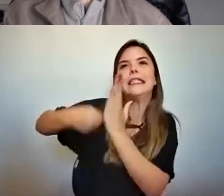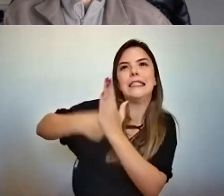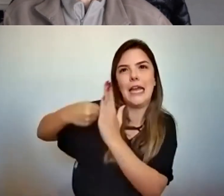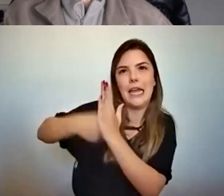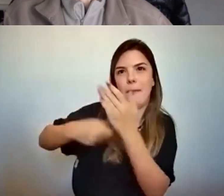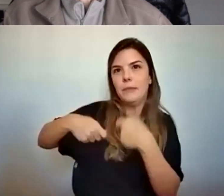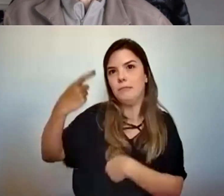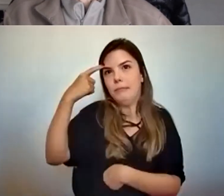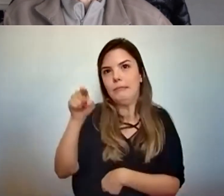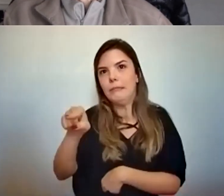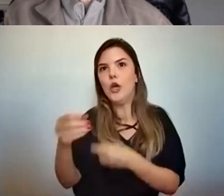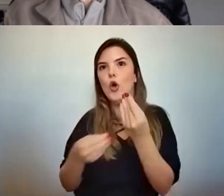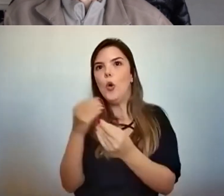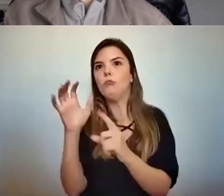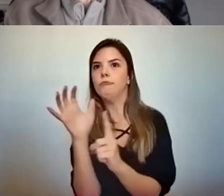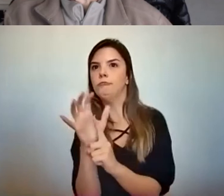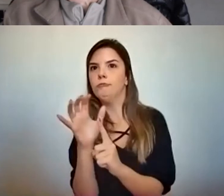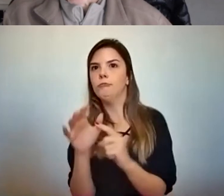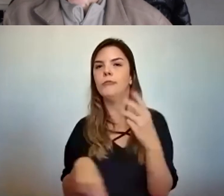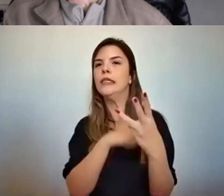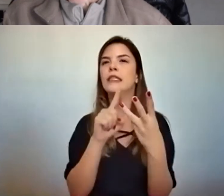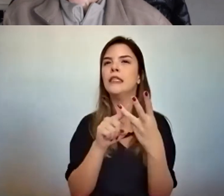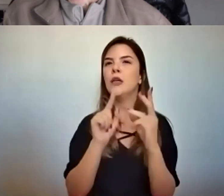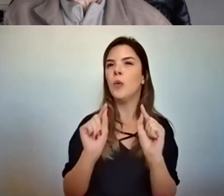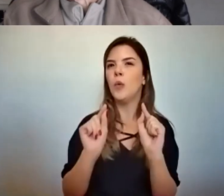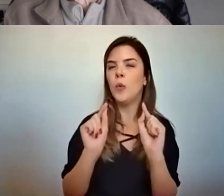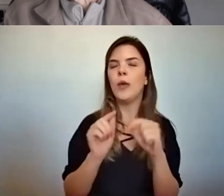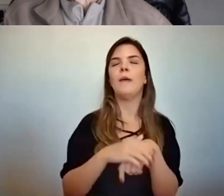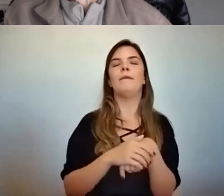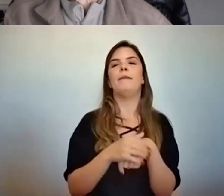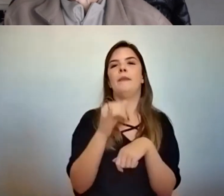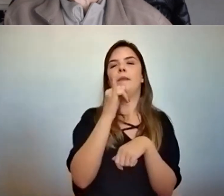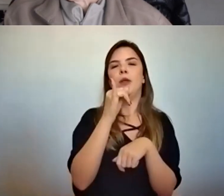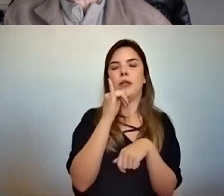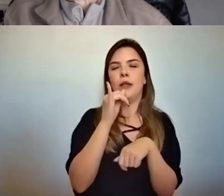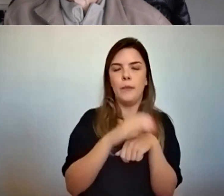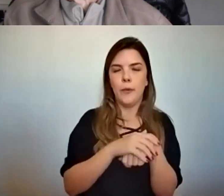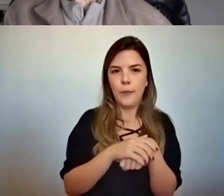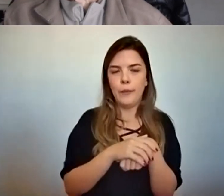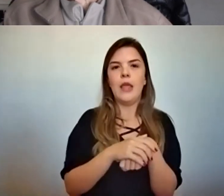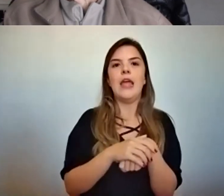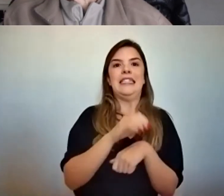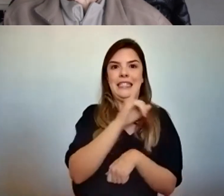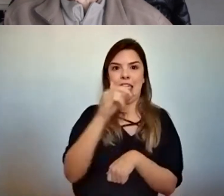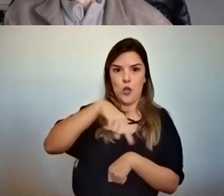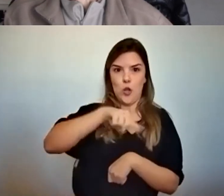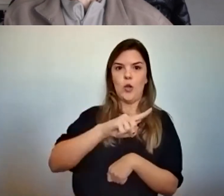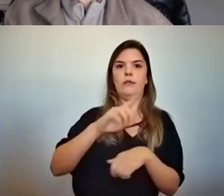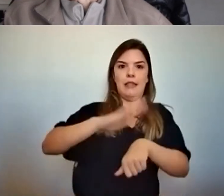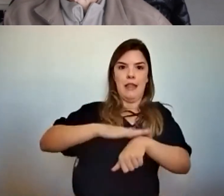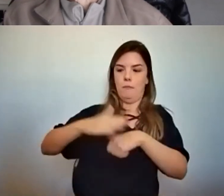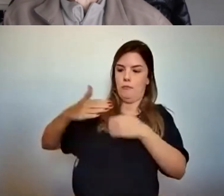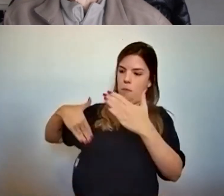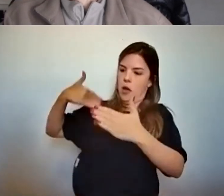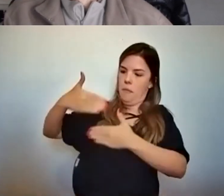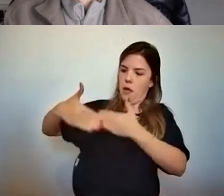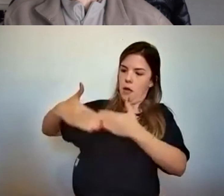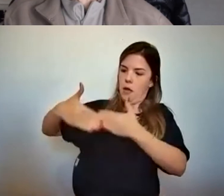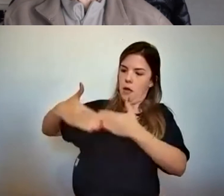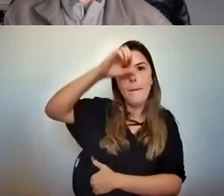do we find things easier after a period of learning, or do they